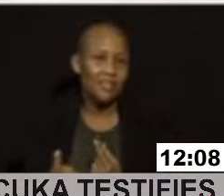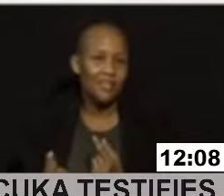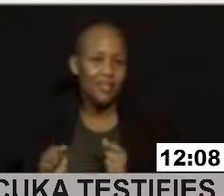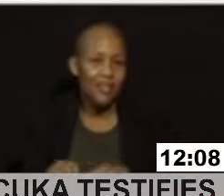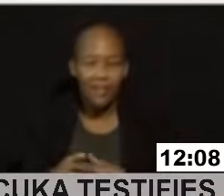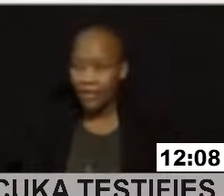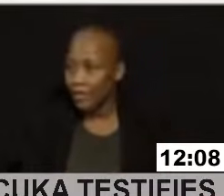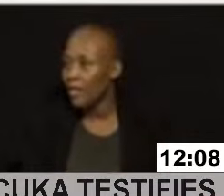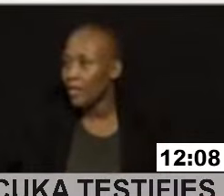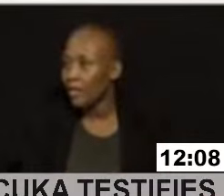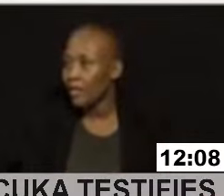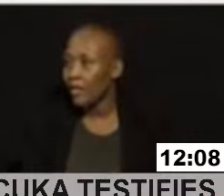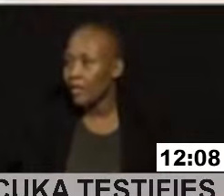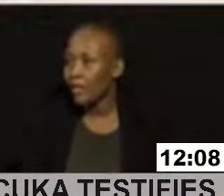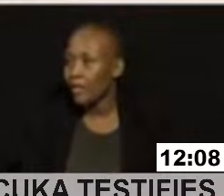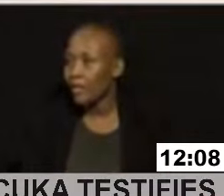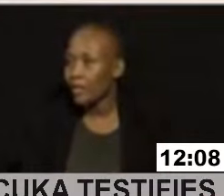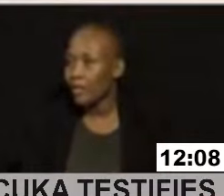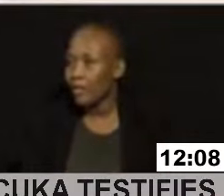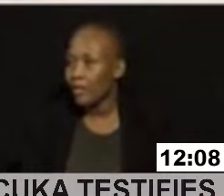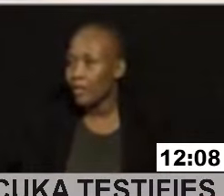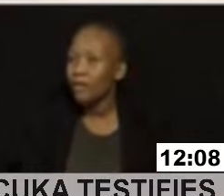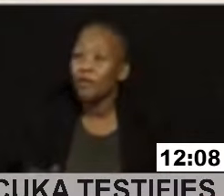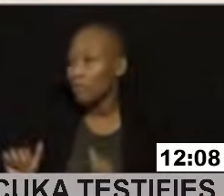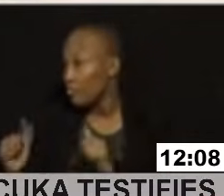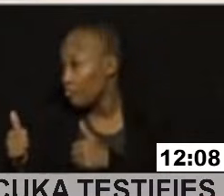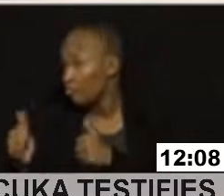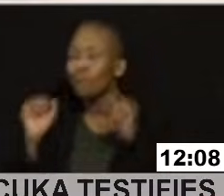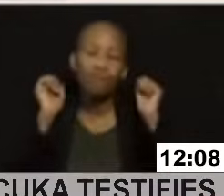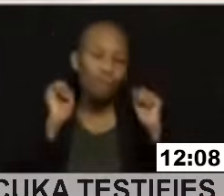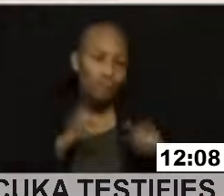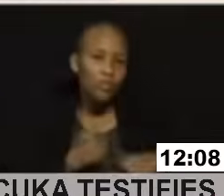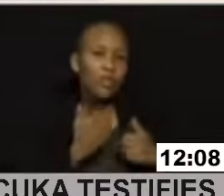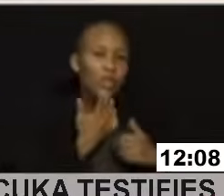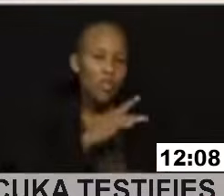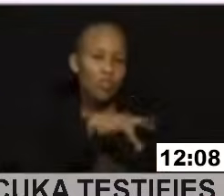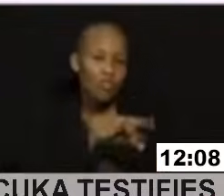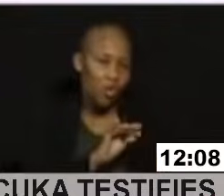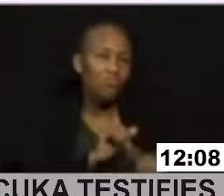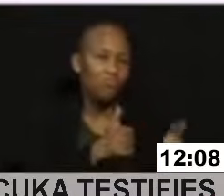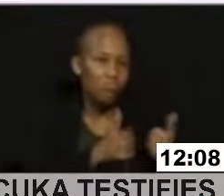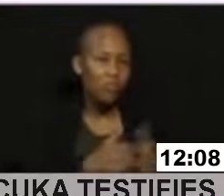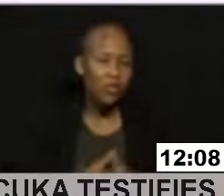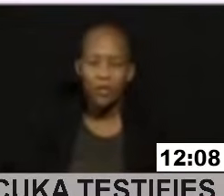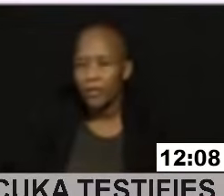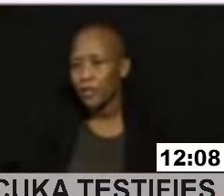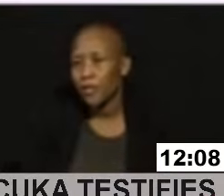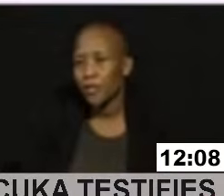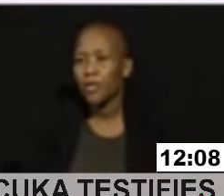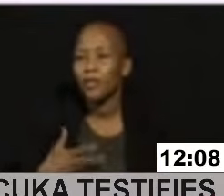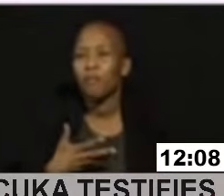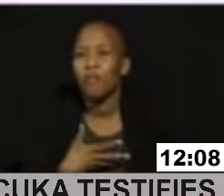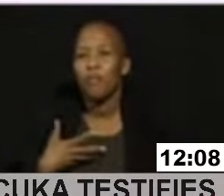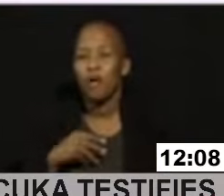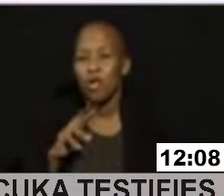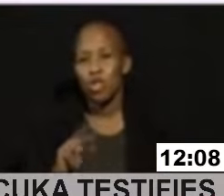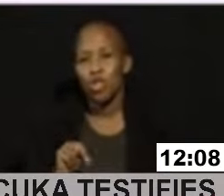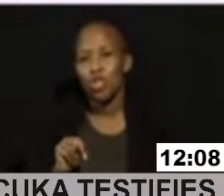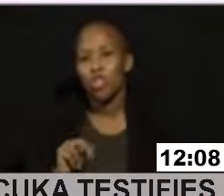Are you through, Ms. Moroka? Through. Thank you, Chair. Thank My you. apologies. Ms. Ngcuka?